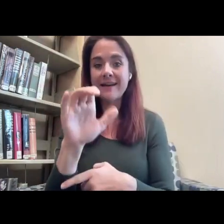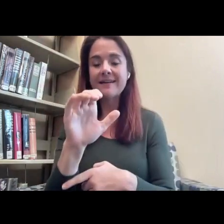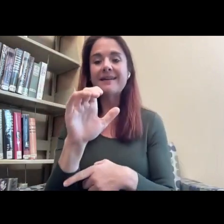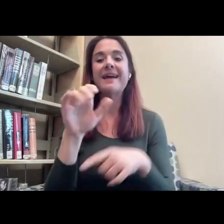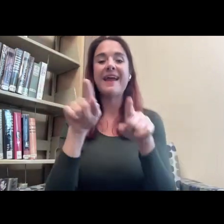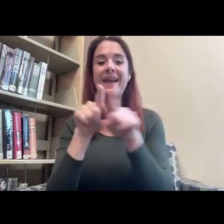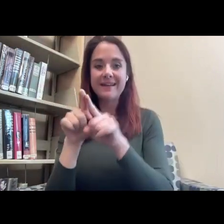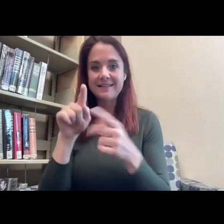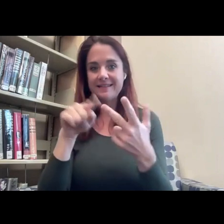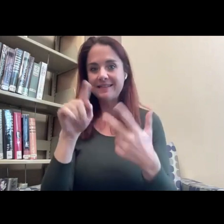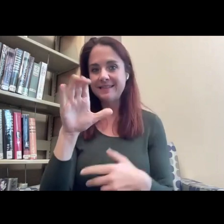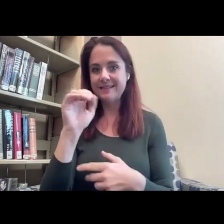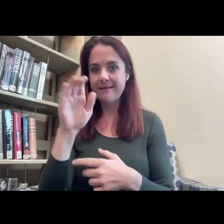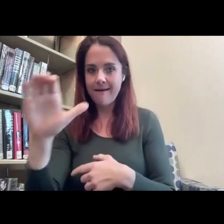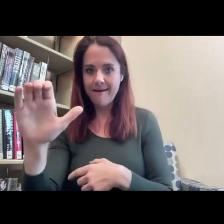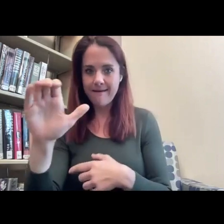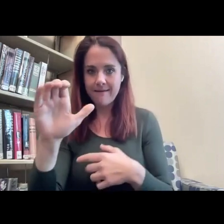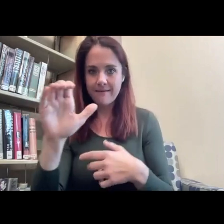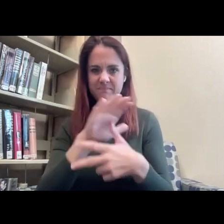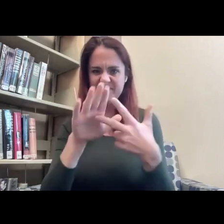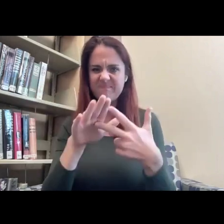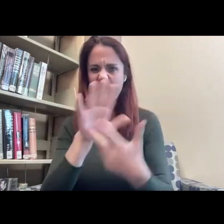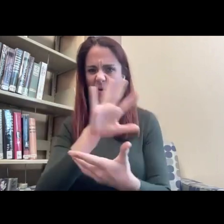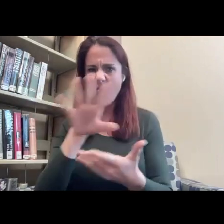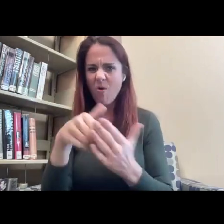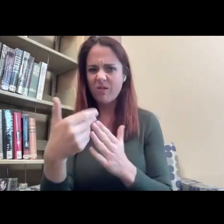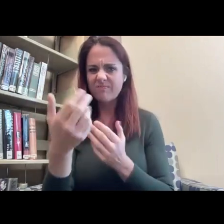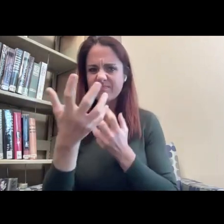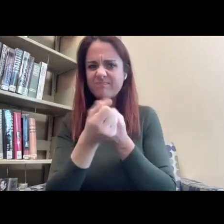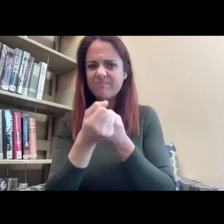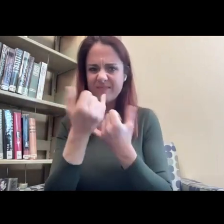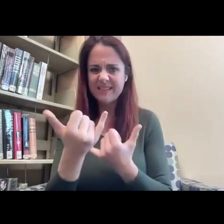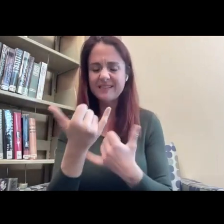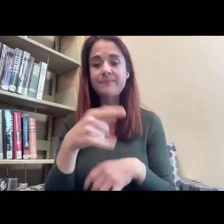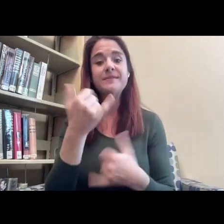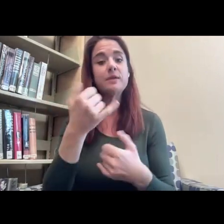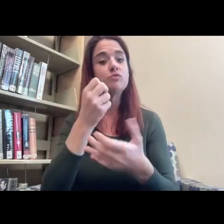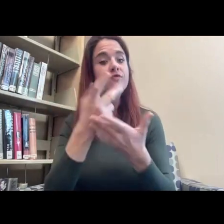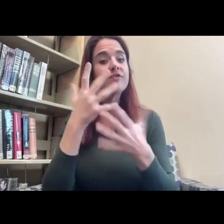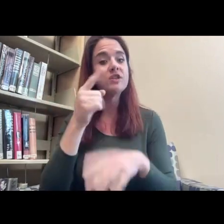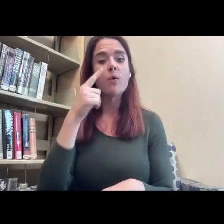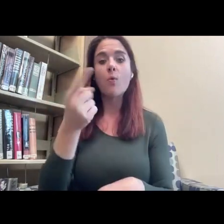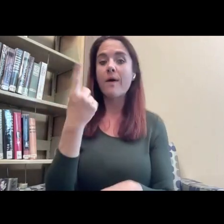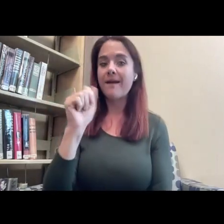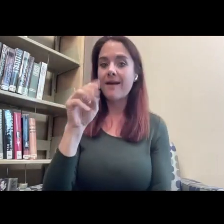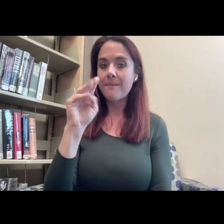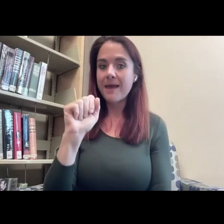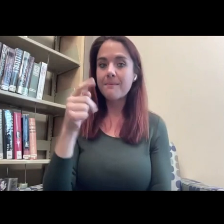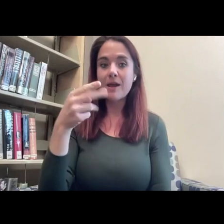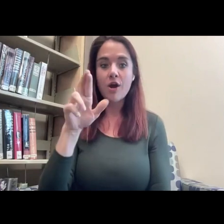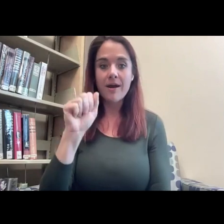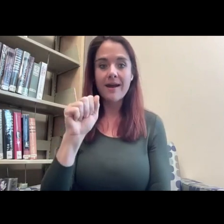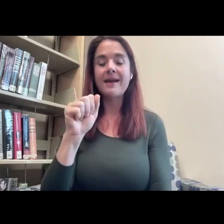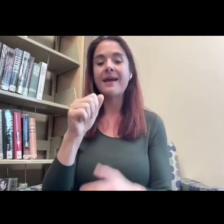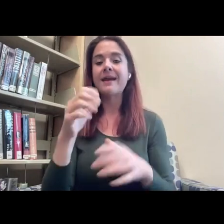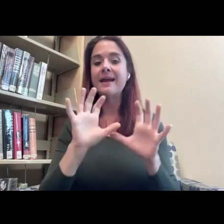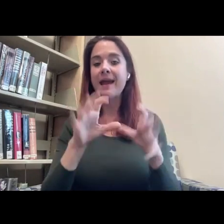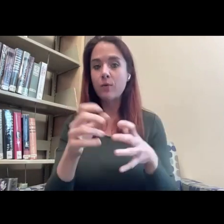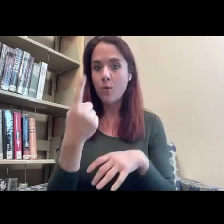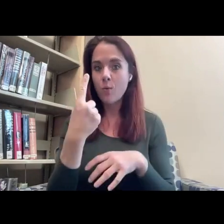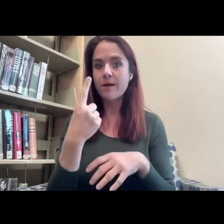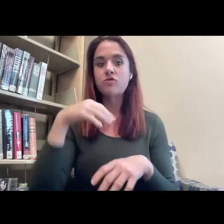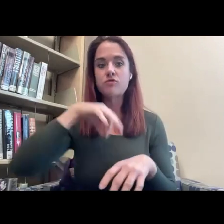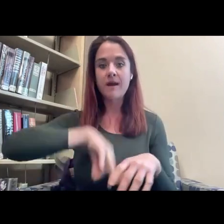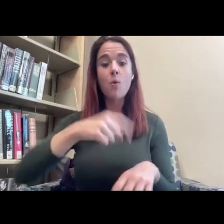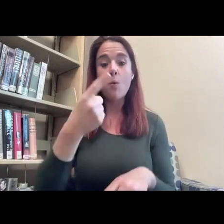CCAC. This live event has been approved for one AMA PRA Category 1 credit, one CNE